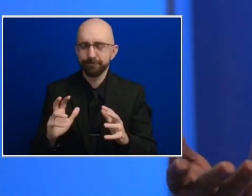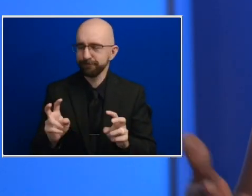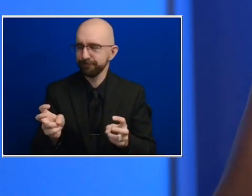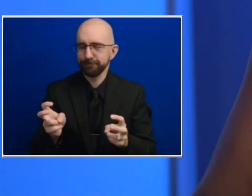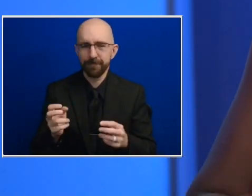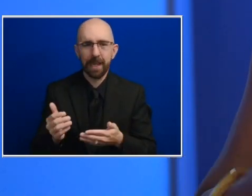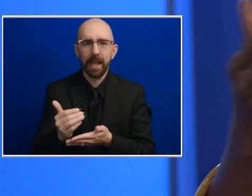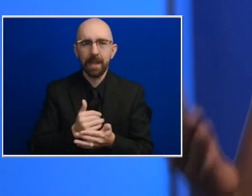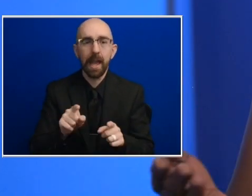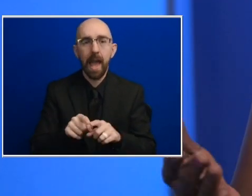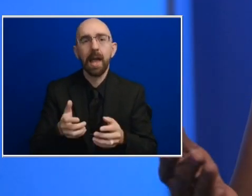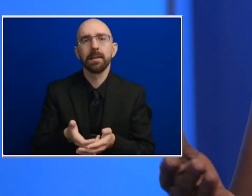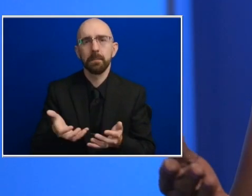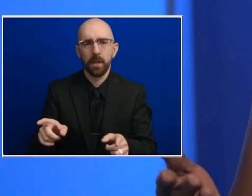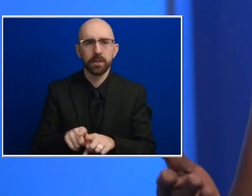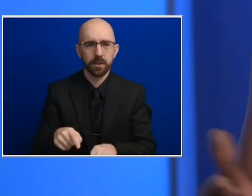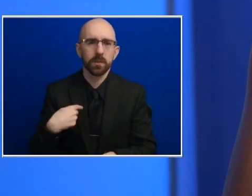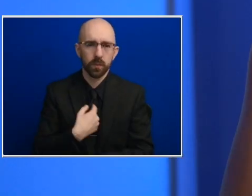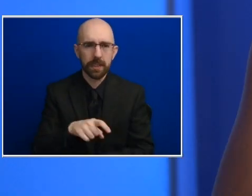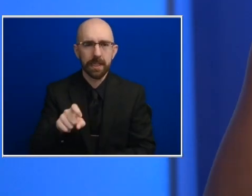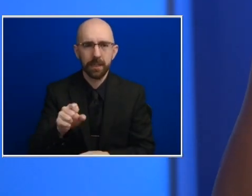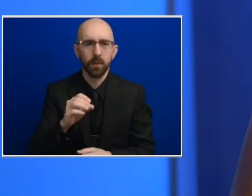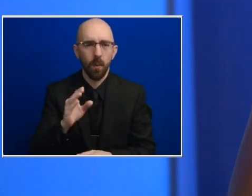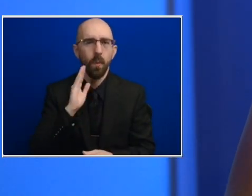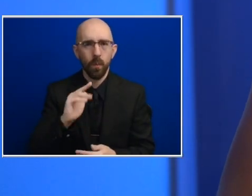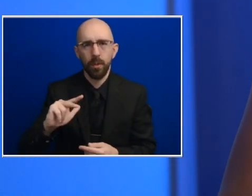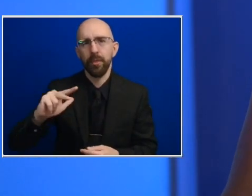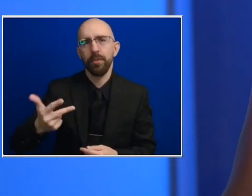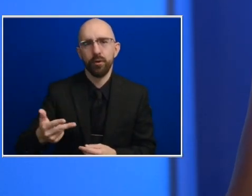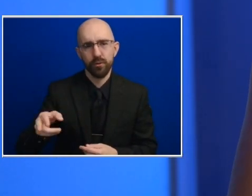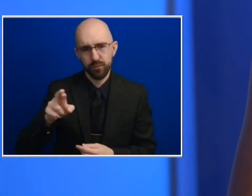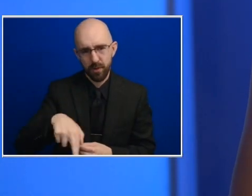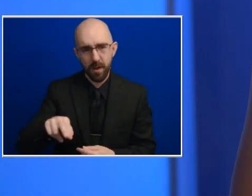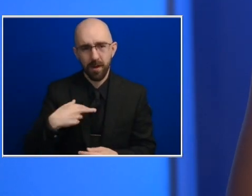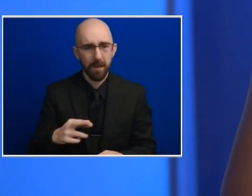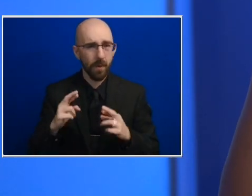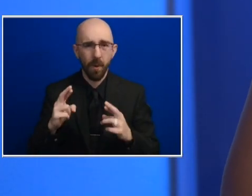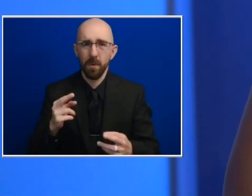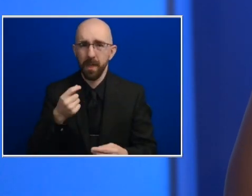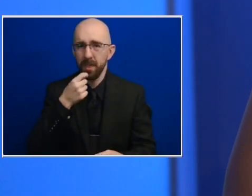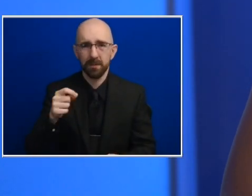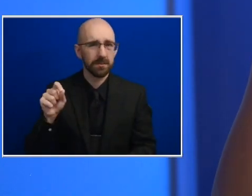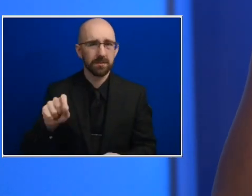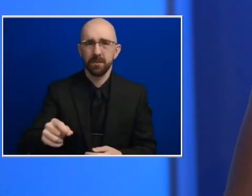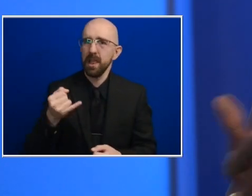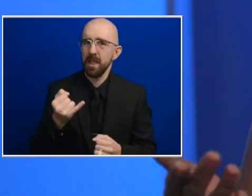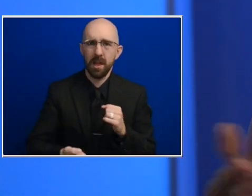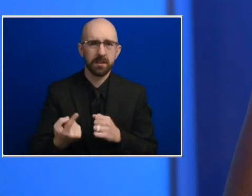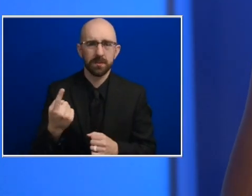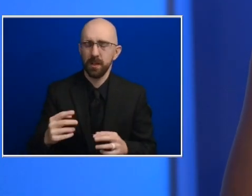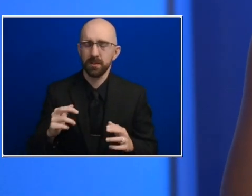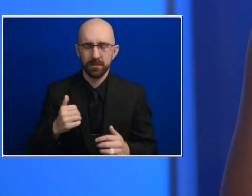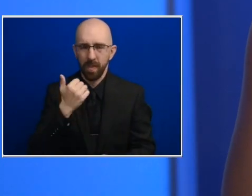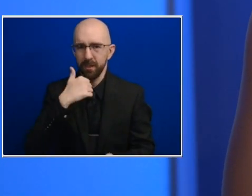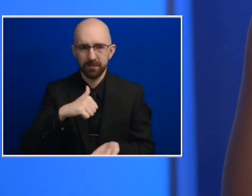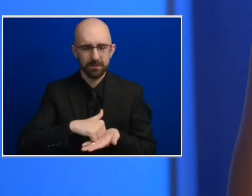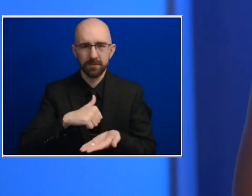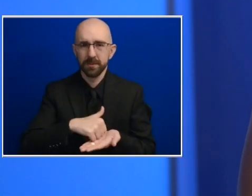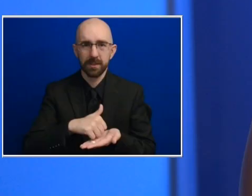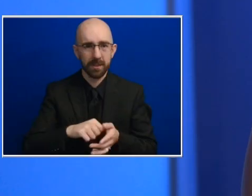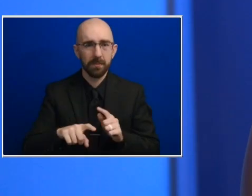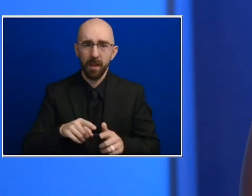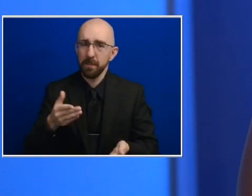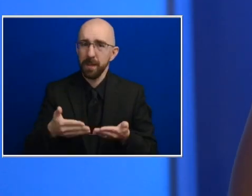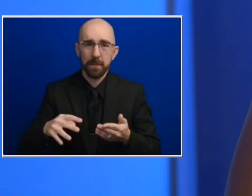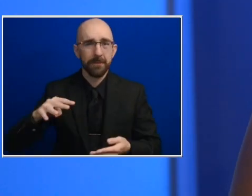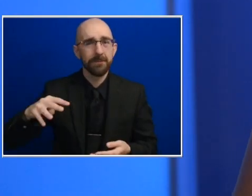as needed. So we're gonna go for a third round, and I'm hoping that that's the last round. But you know, there may be a fourth round and there